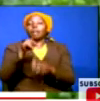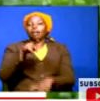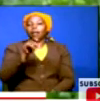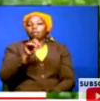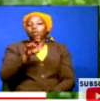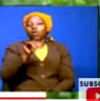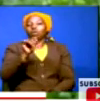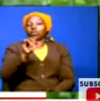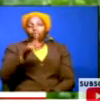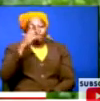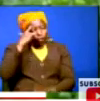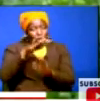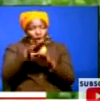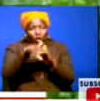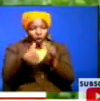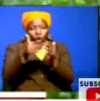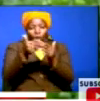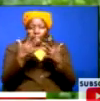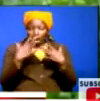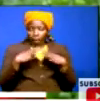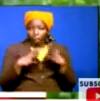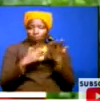tally.